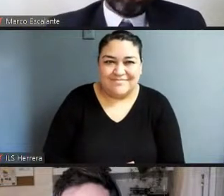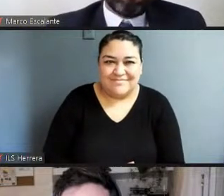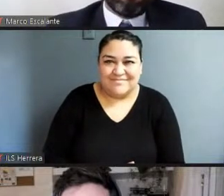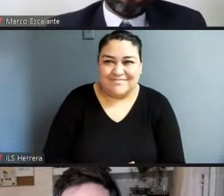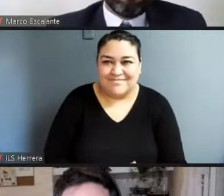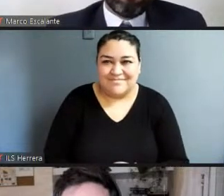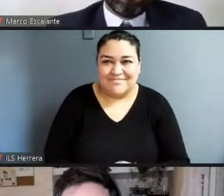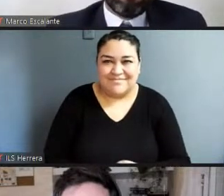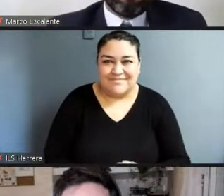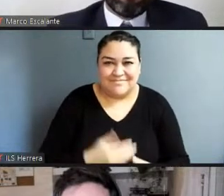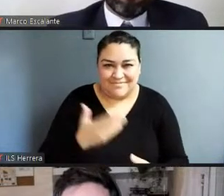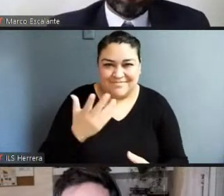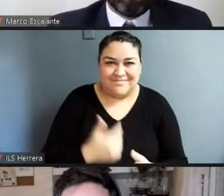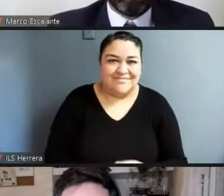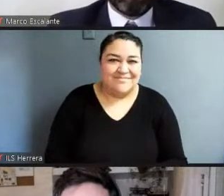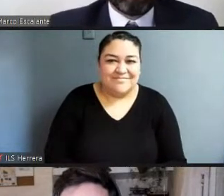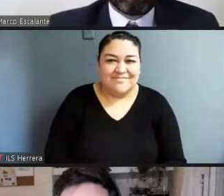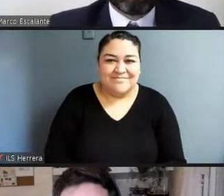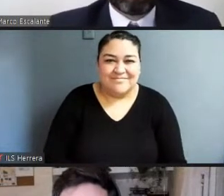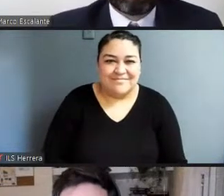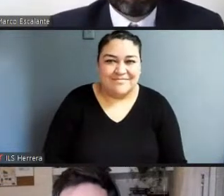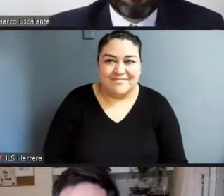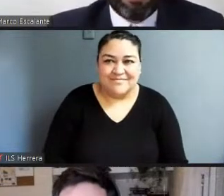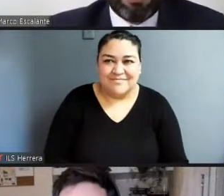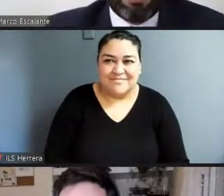Go ahead with other comments.